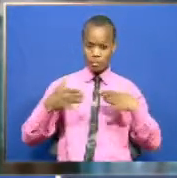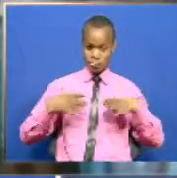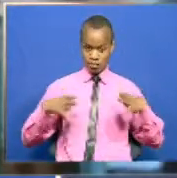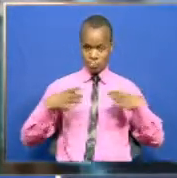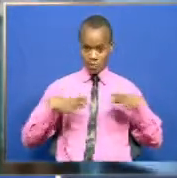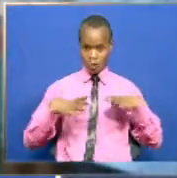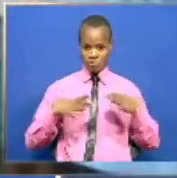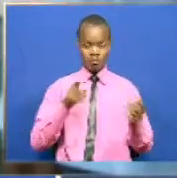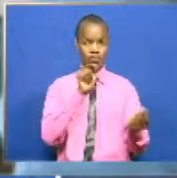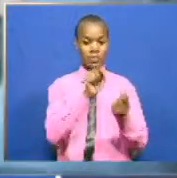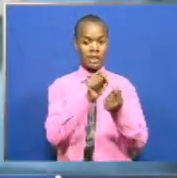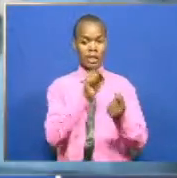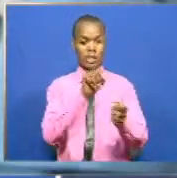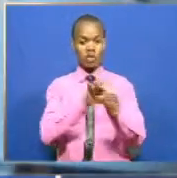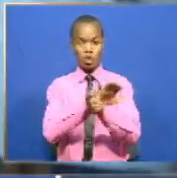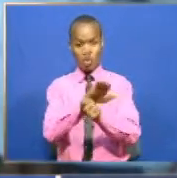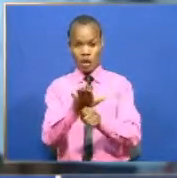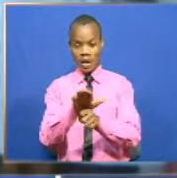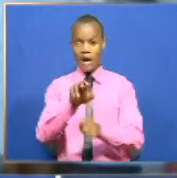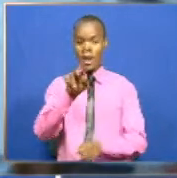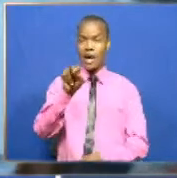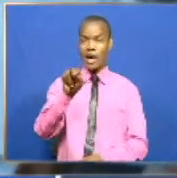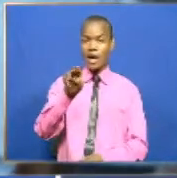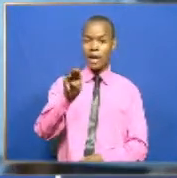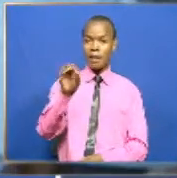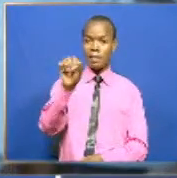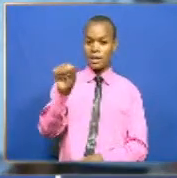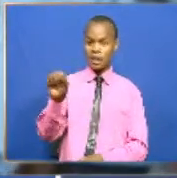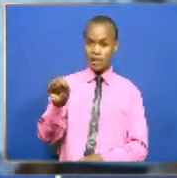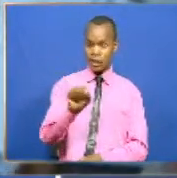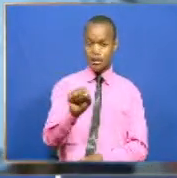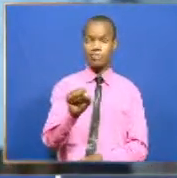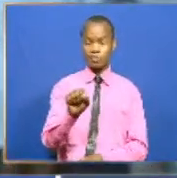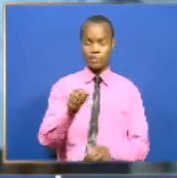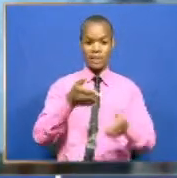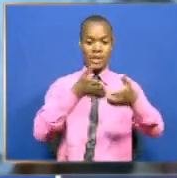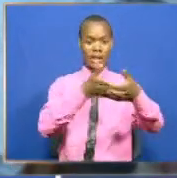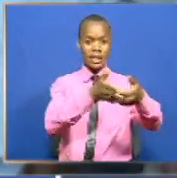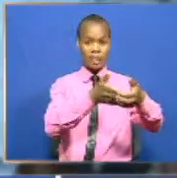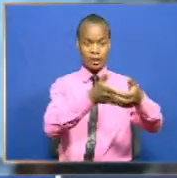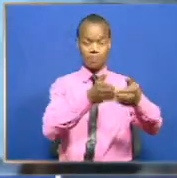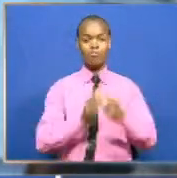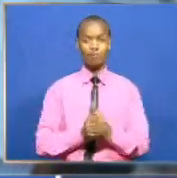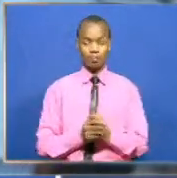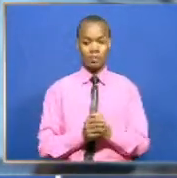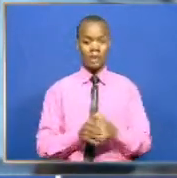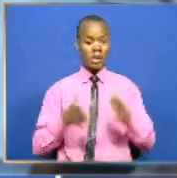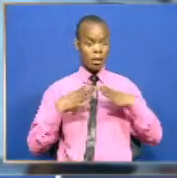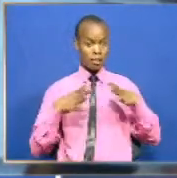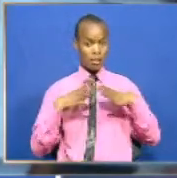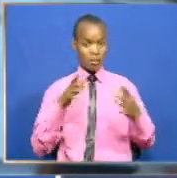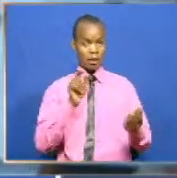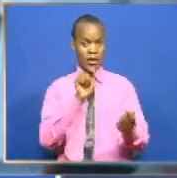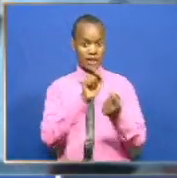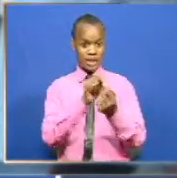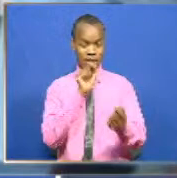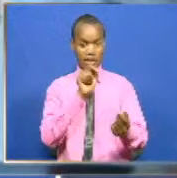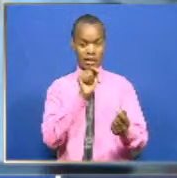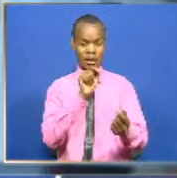being undertaken by the Nairobi Metropolitan Services. They are doing the mass testing from